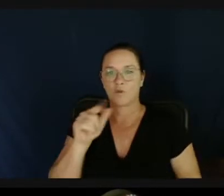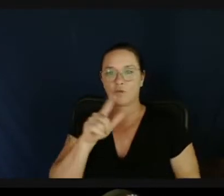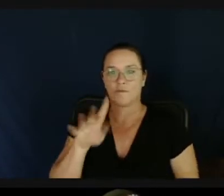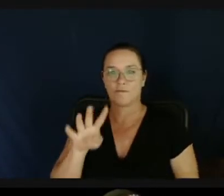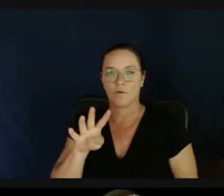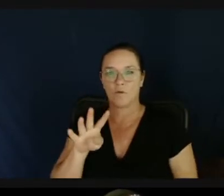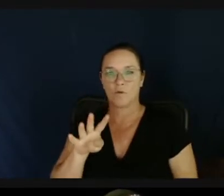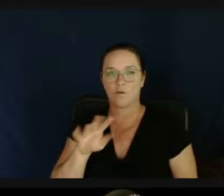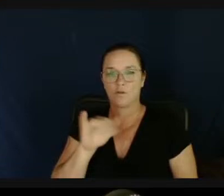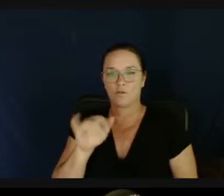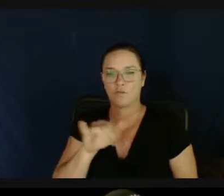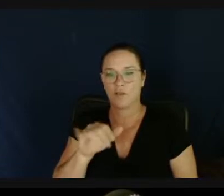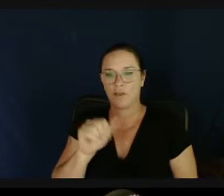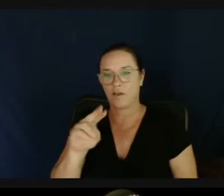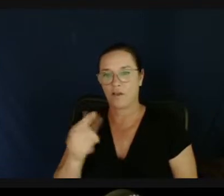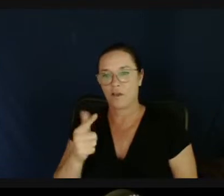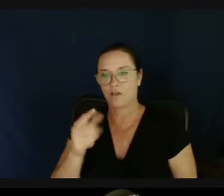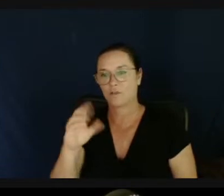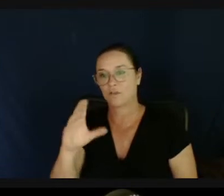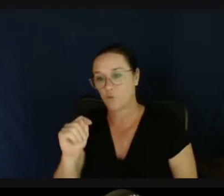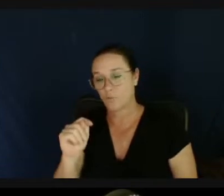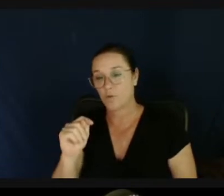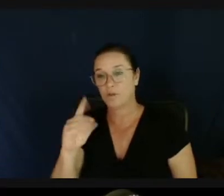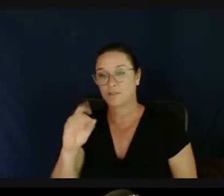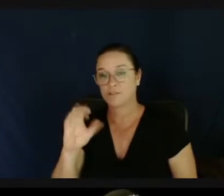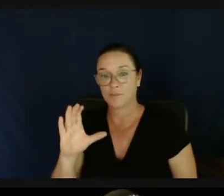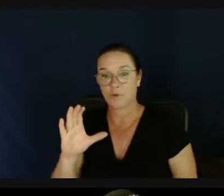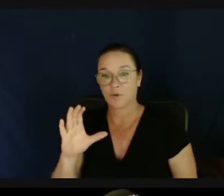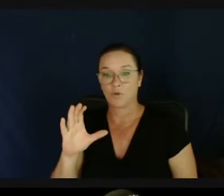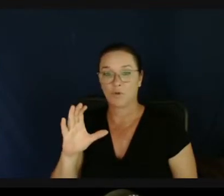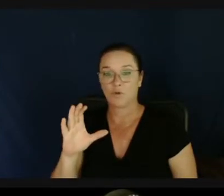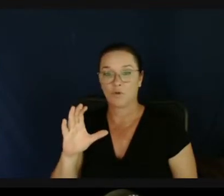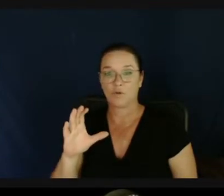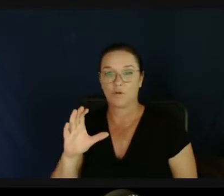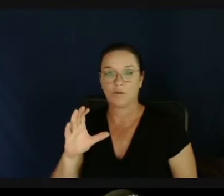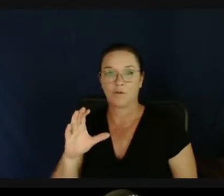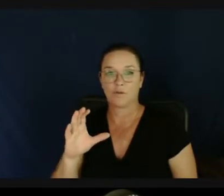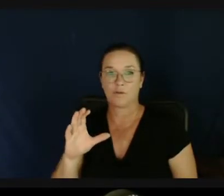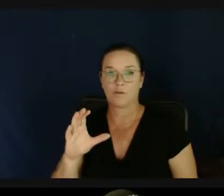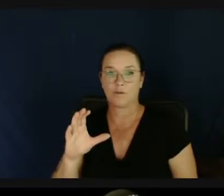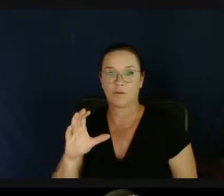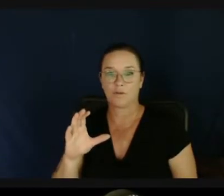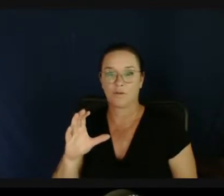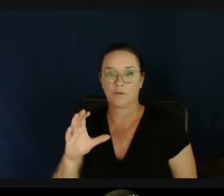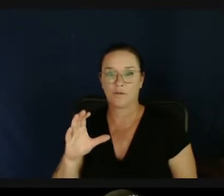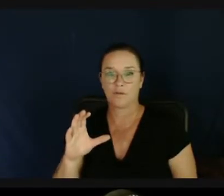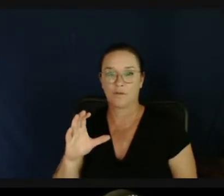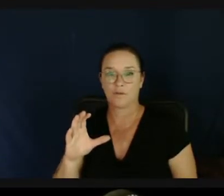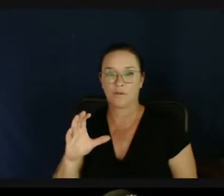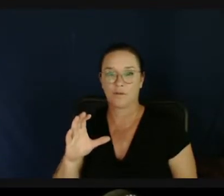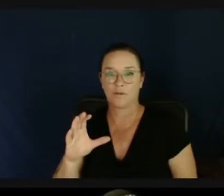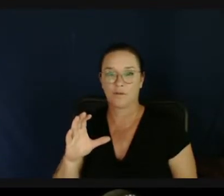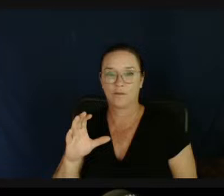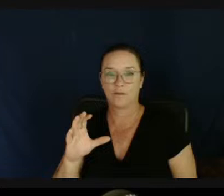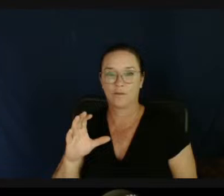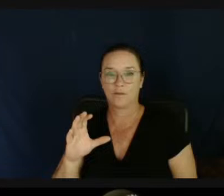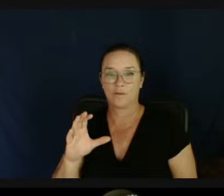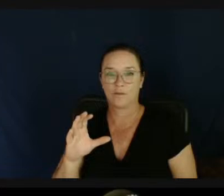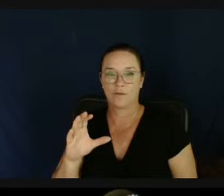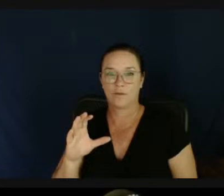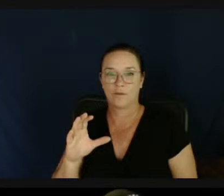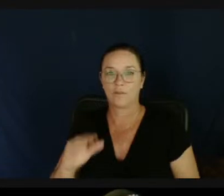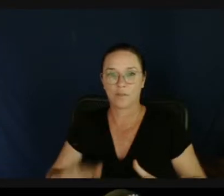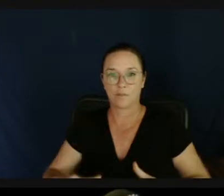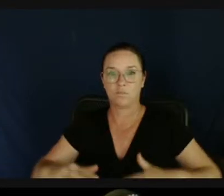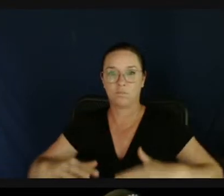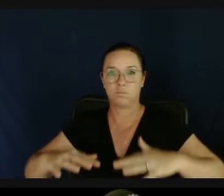July, August, September, October, and December is when our eruption starts. So here it comes. And here comes our crater floor